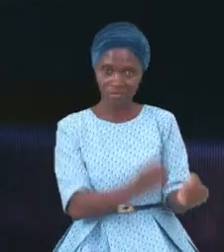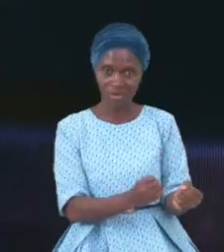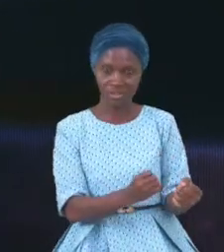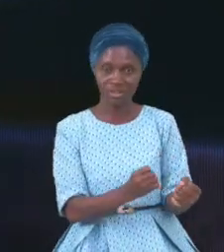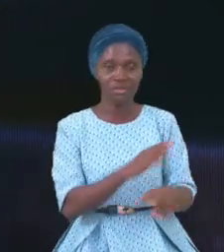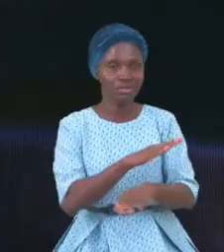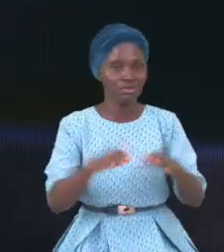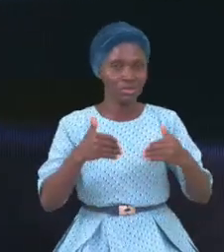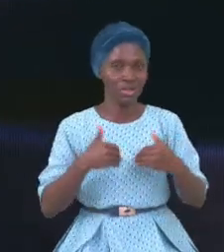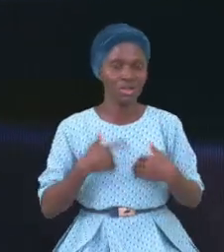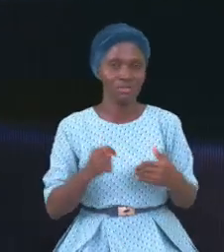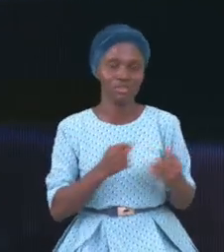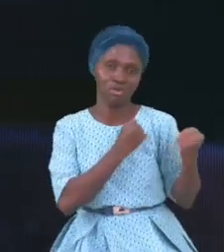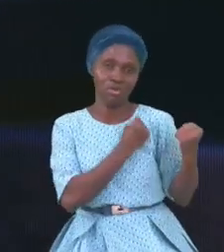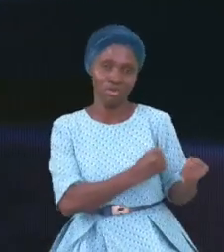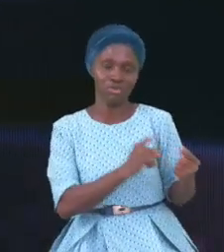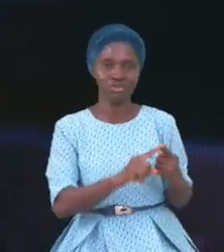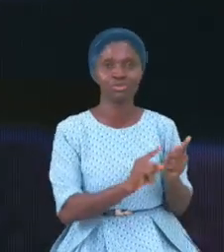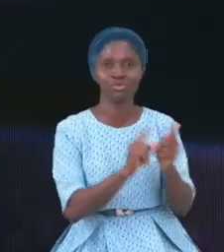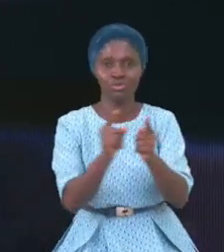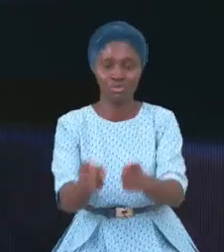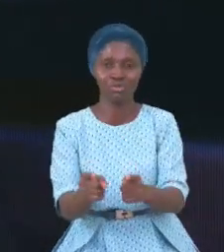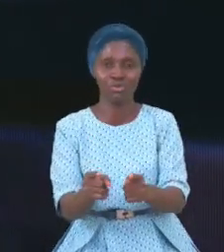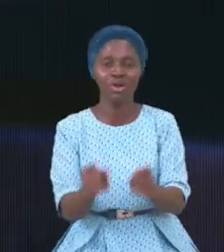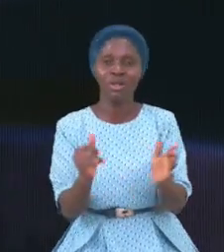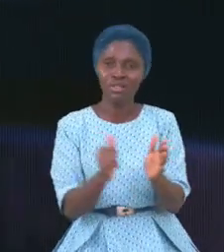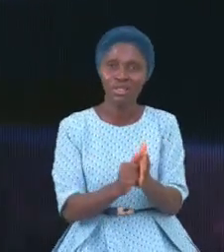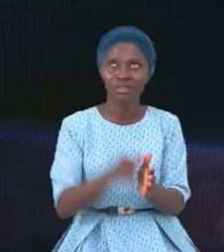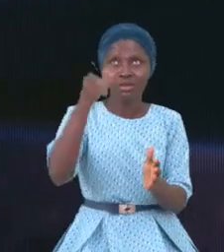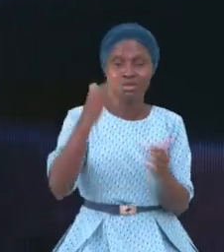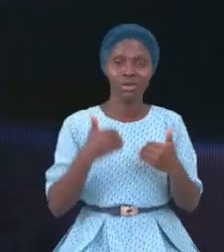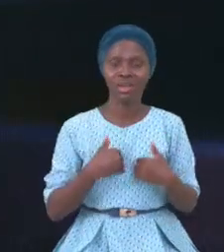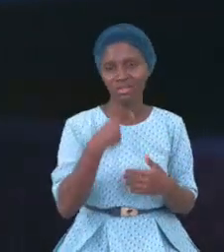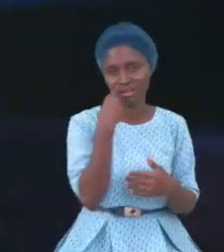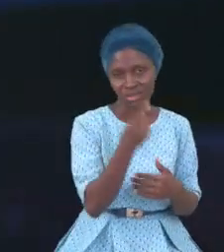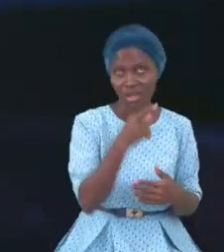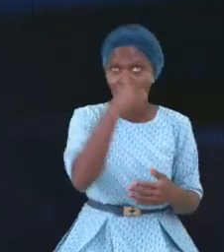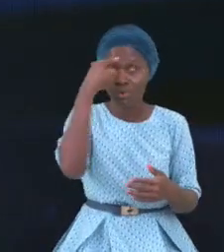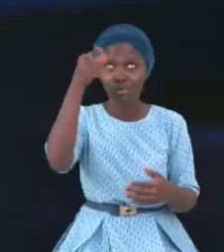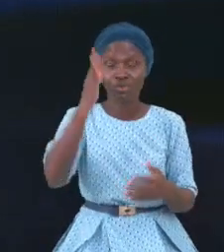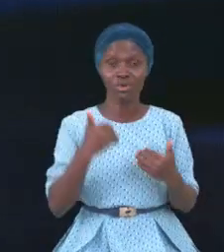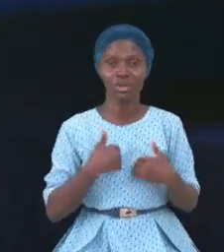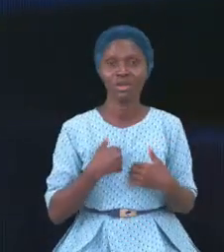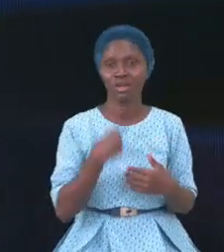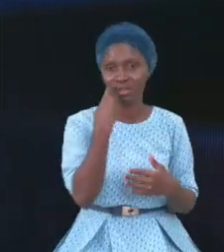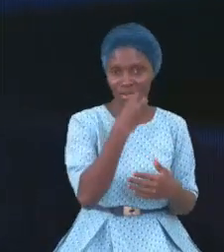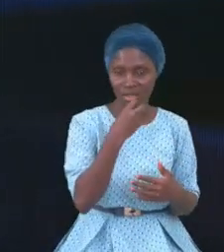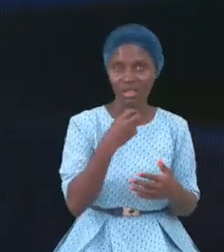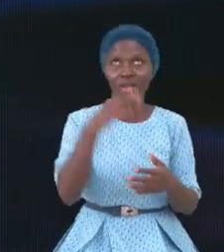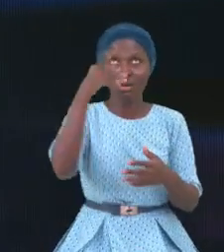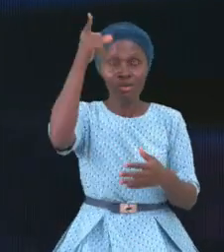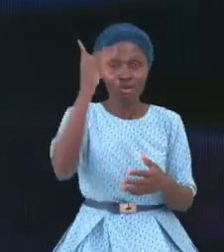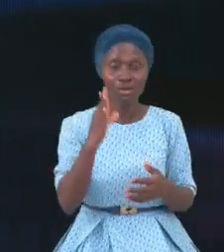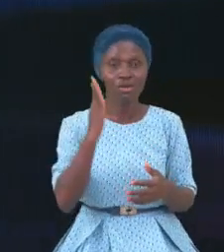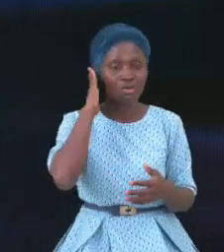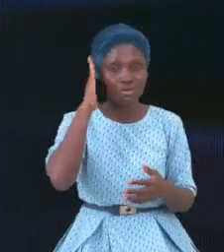they didn't know God has said, and because God has said, is going to fulfill